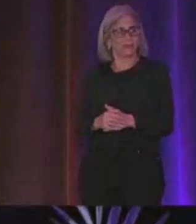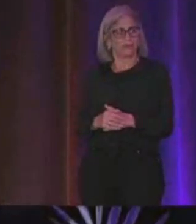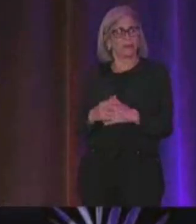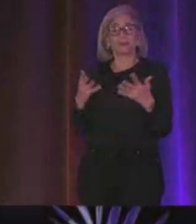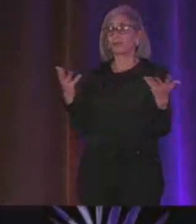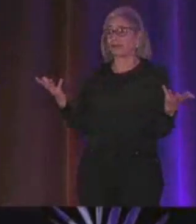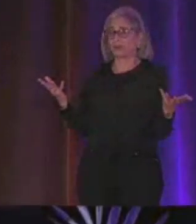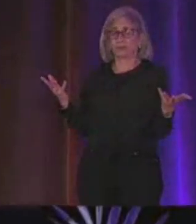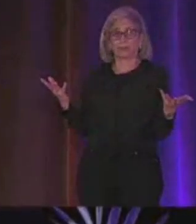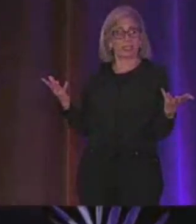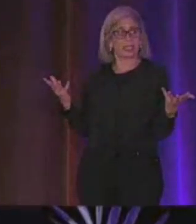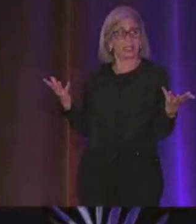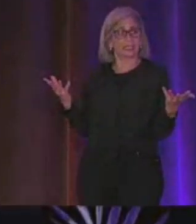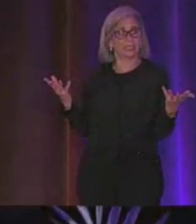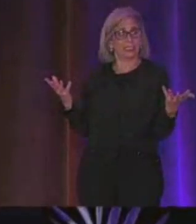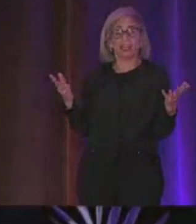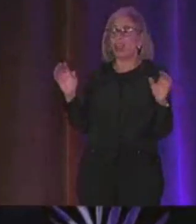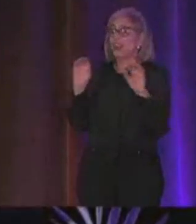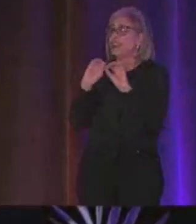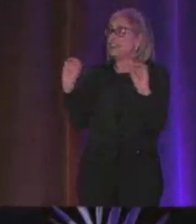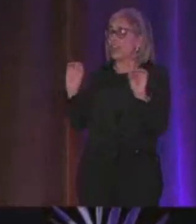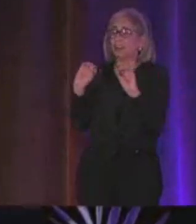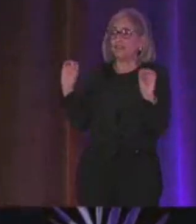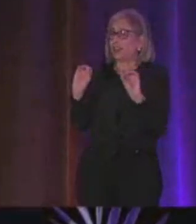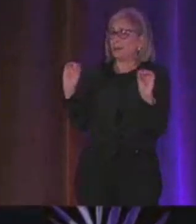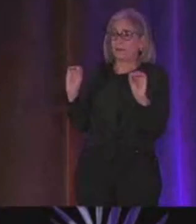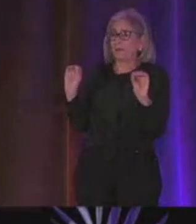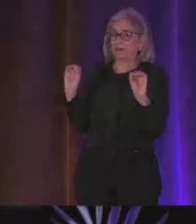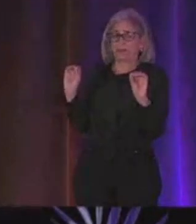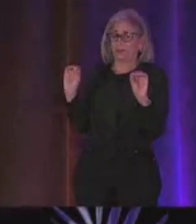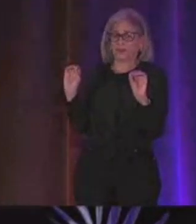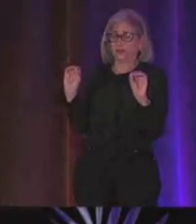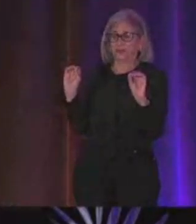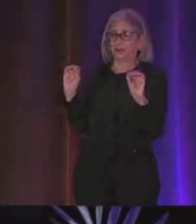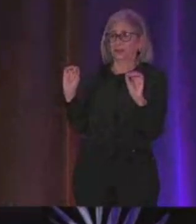Well, the news is none of these faces are real.